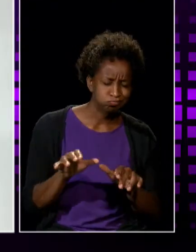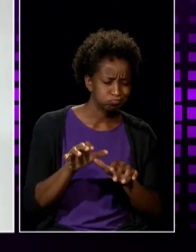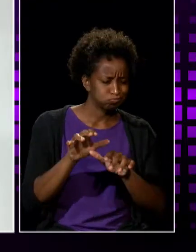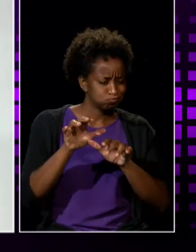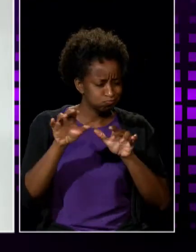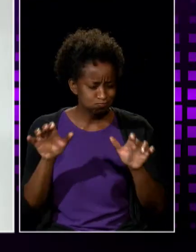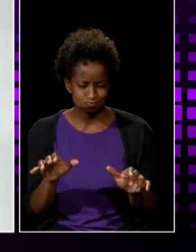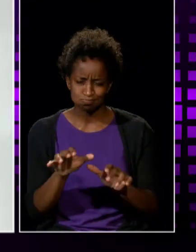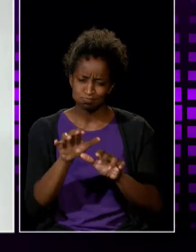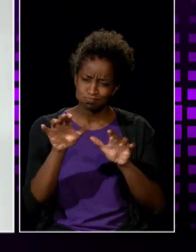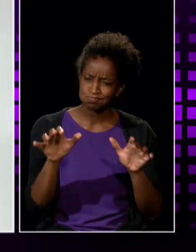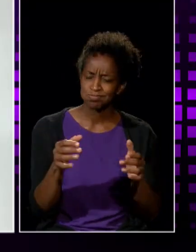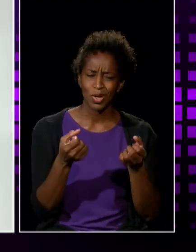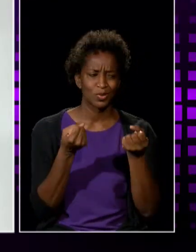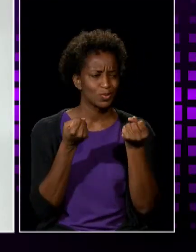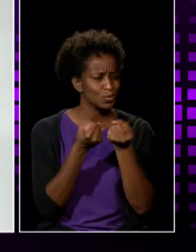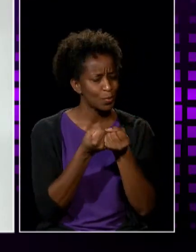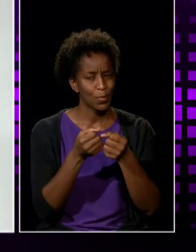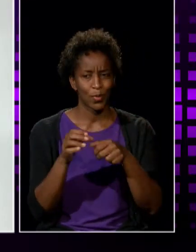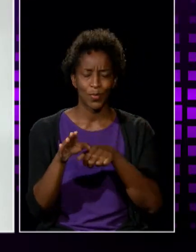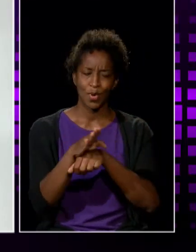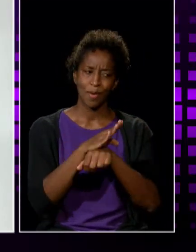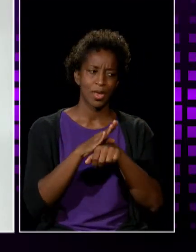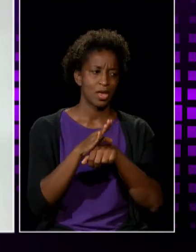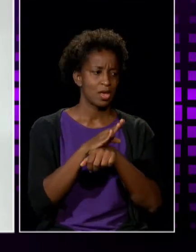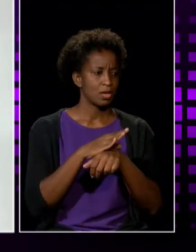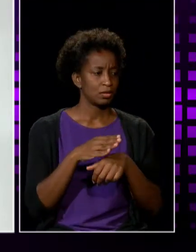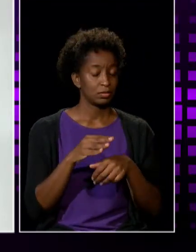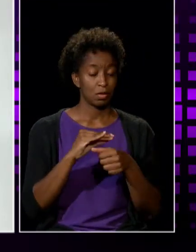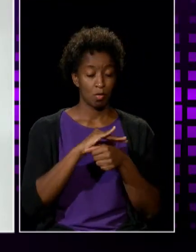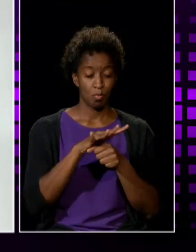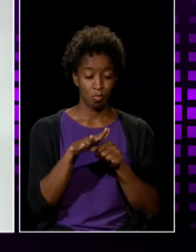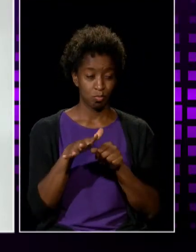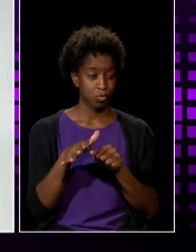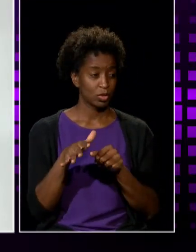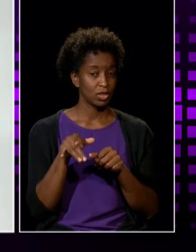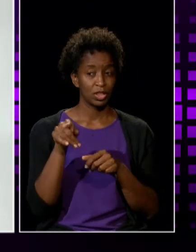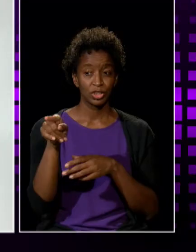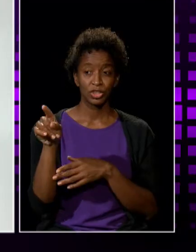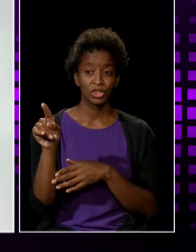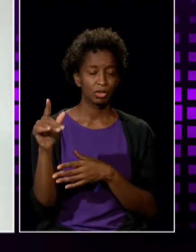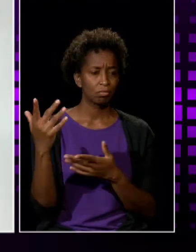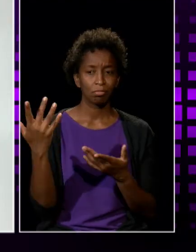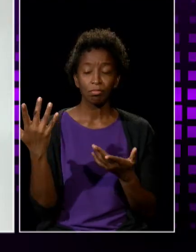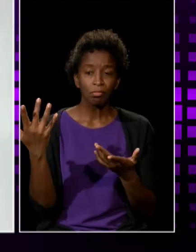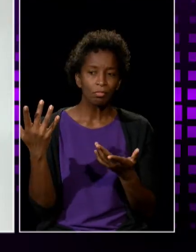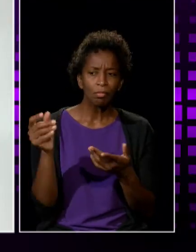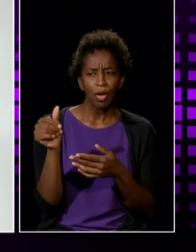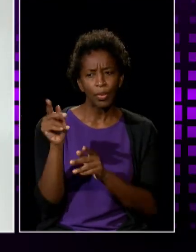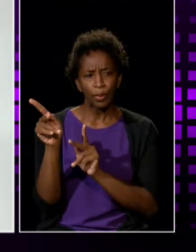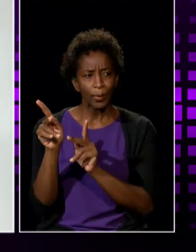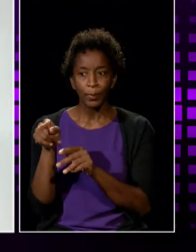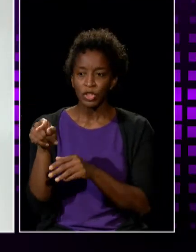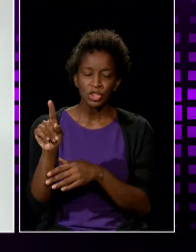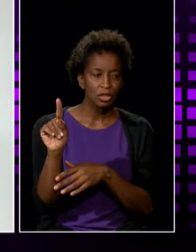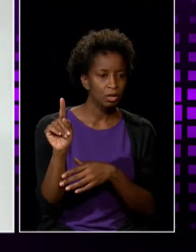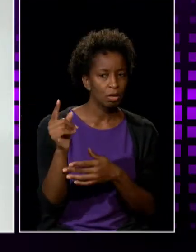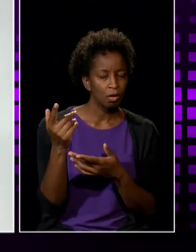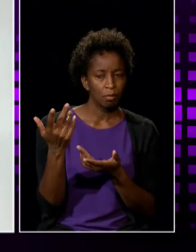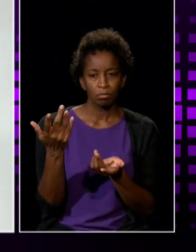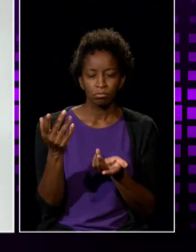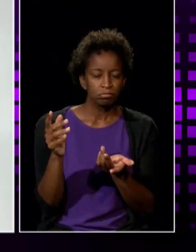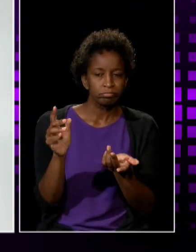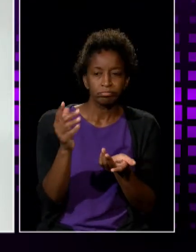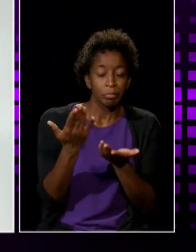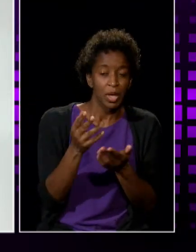When the COVID pandemic first hit our shores, she was one of the first people to step forward and donate ventilators. She's